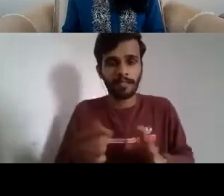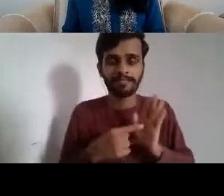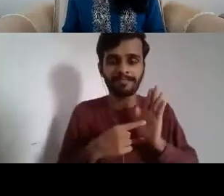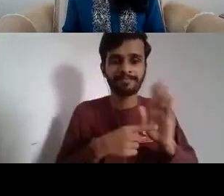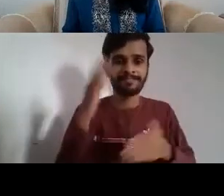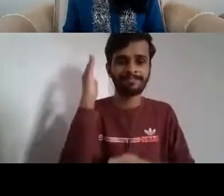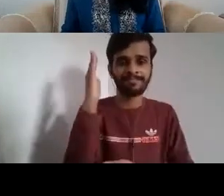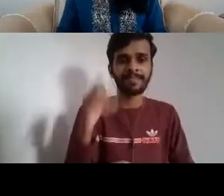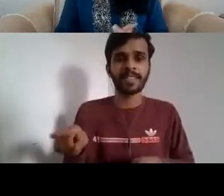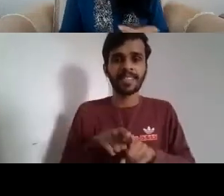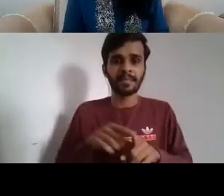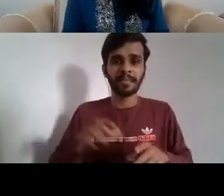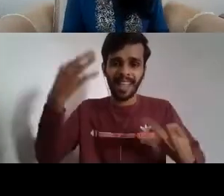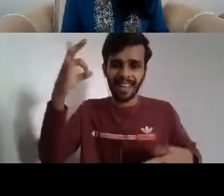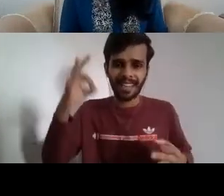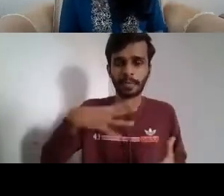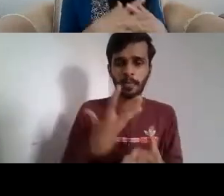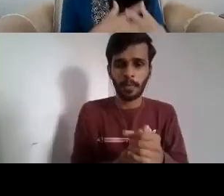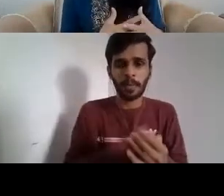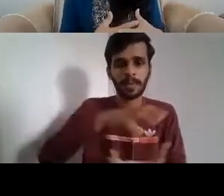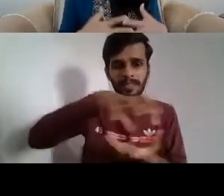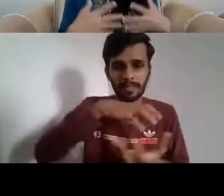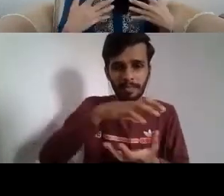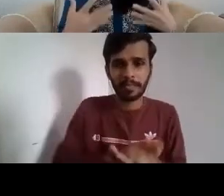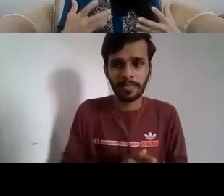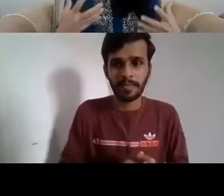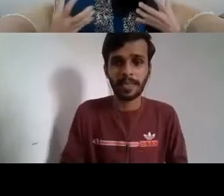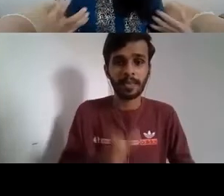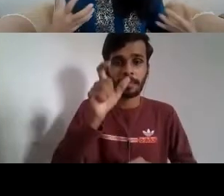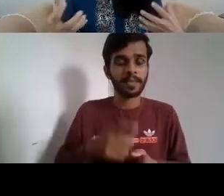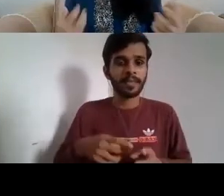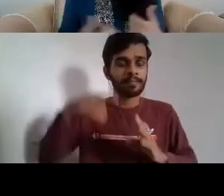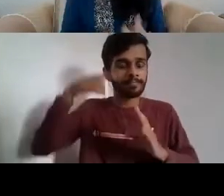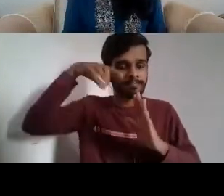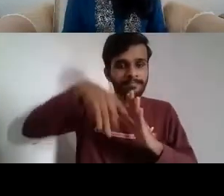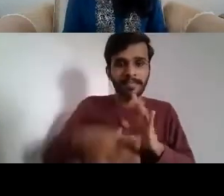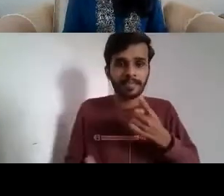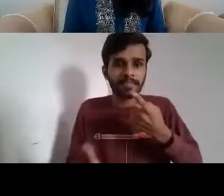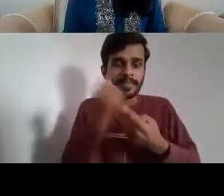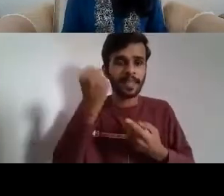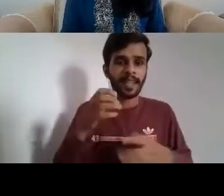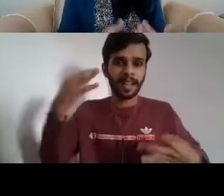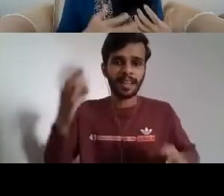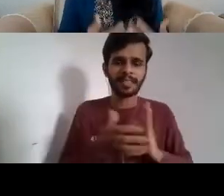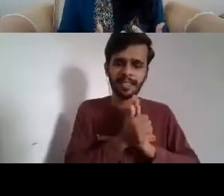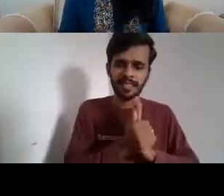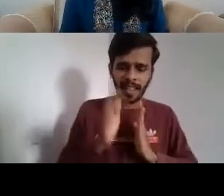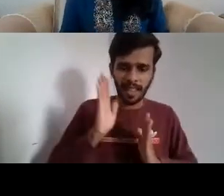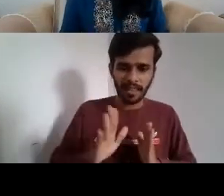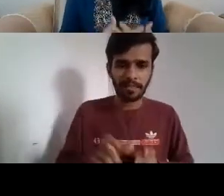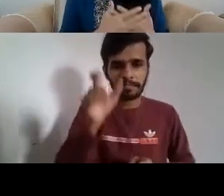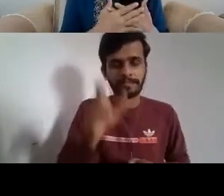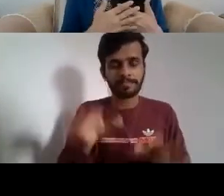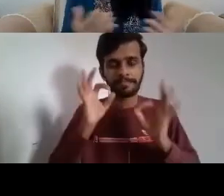dance. He had a very inventive and a unique dance movements. His